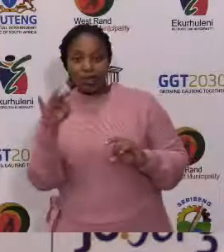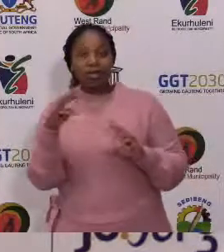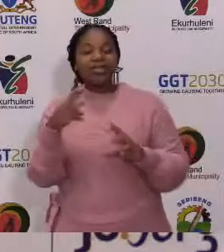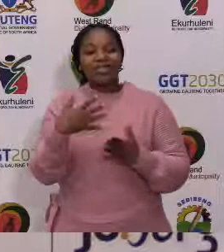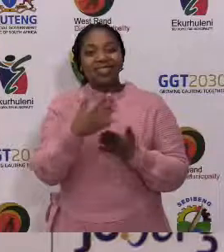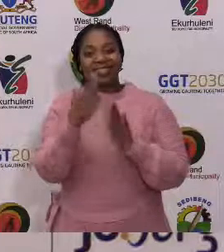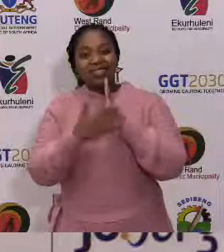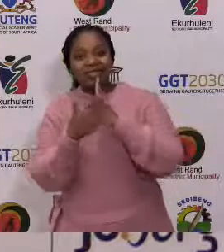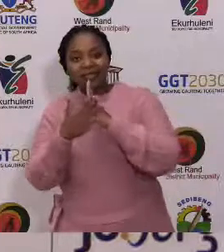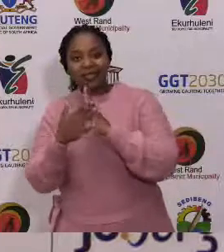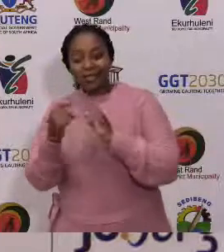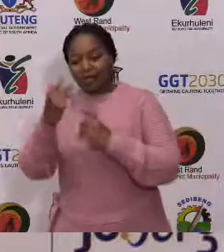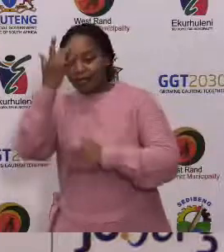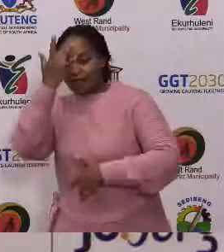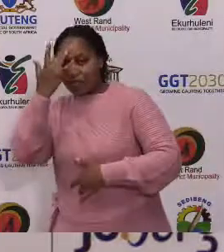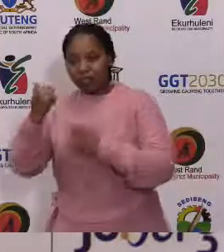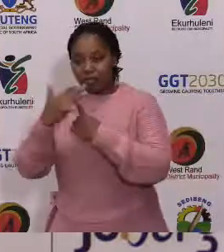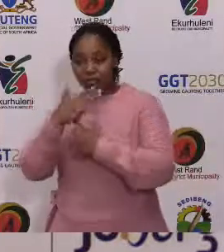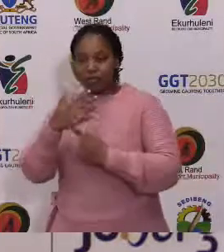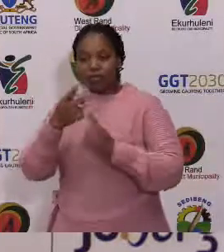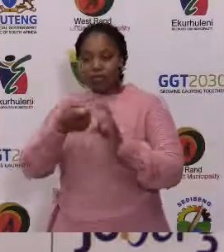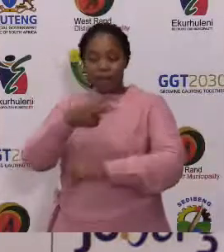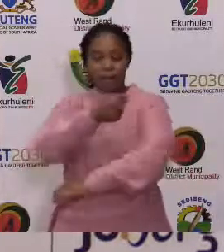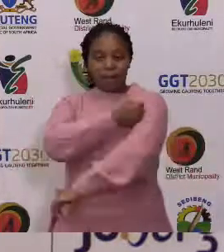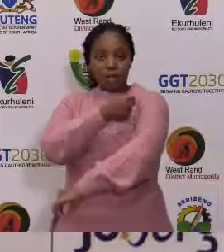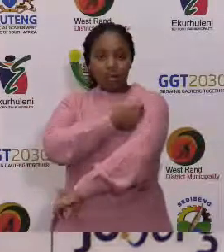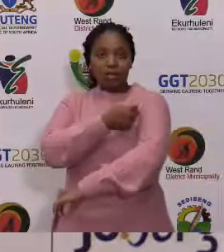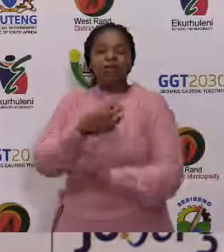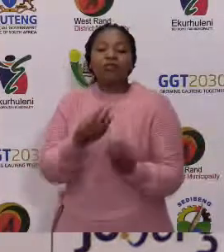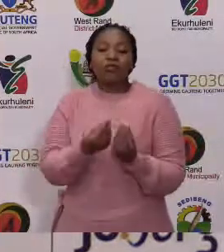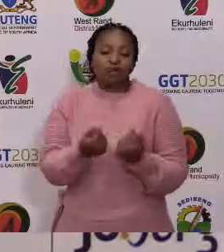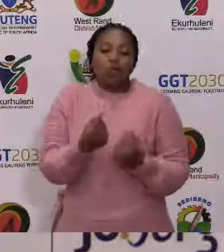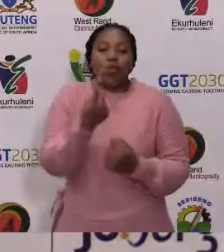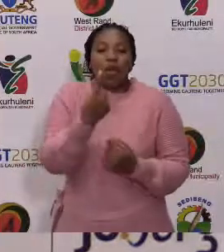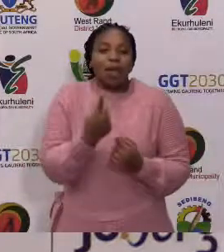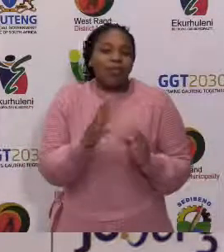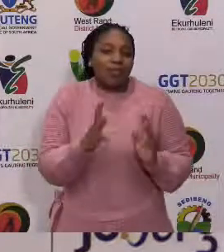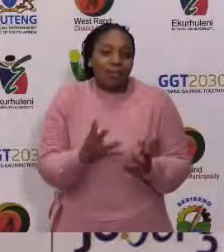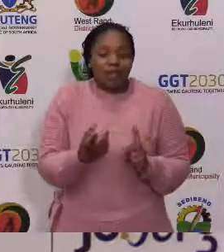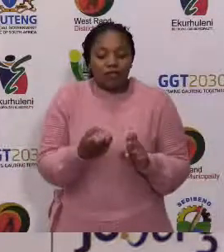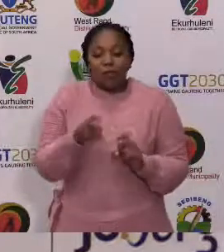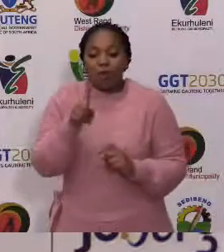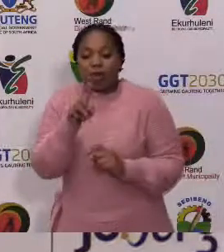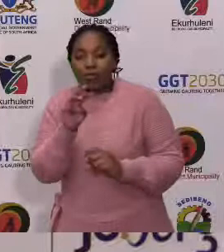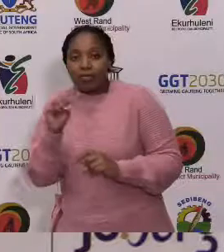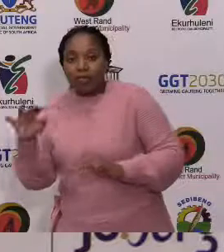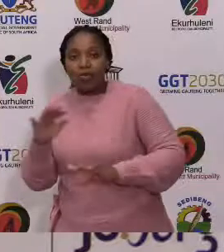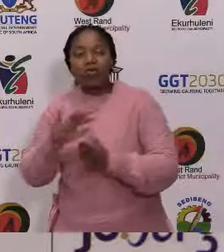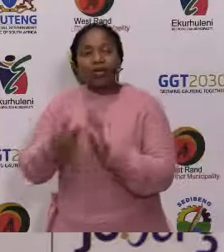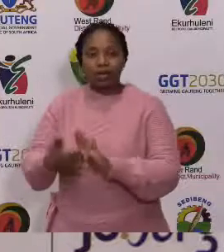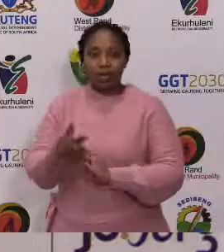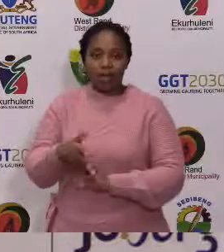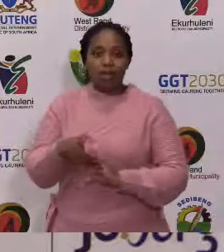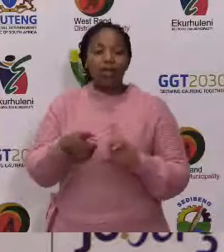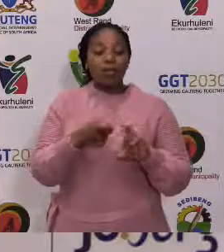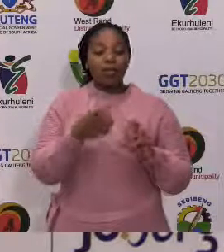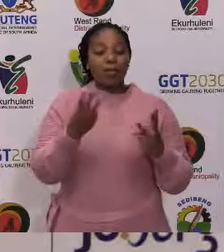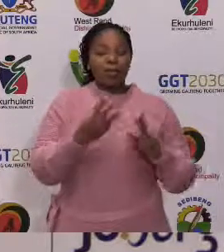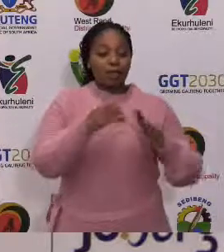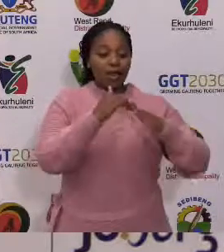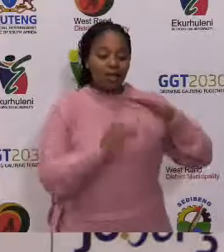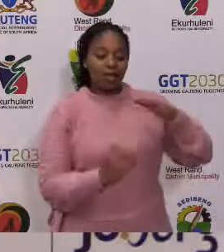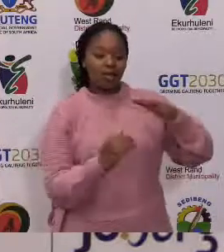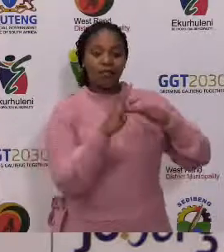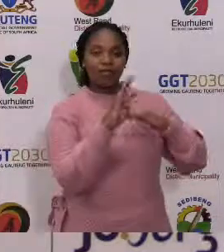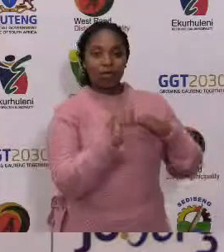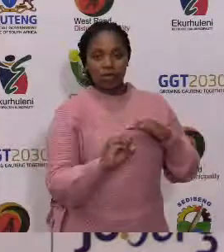So that context is really important. And most of this clotting is taking place in individuals that are under the age of 40, and for some